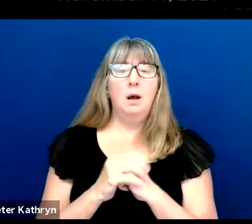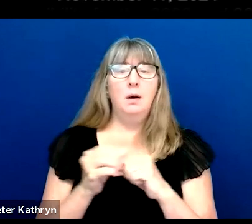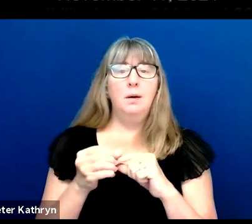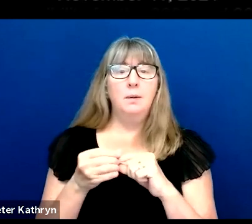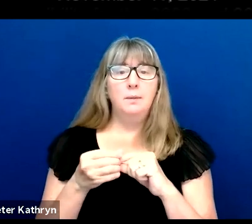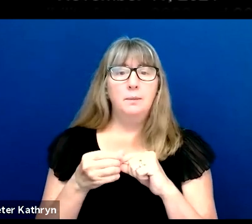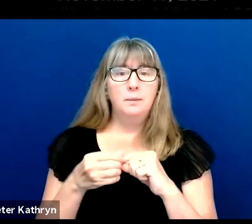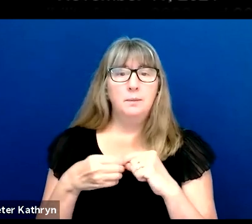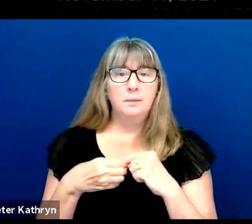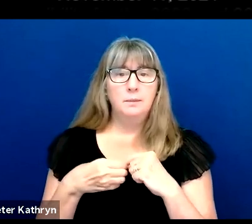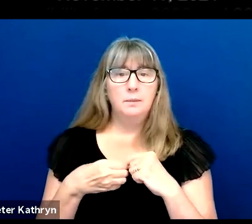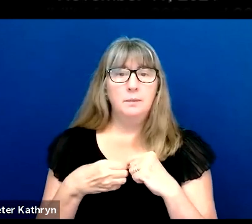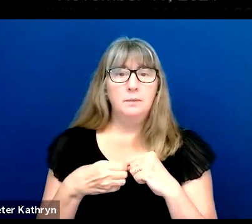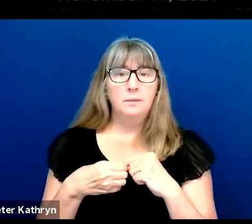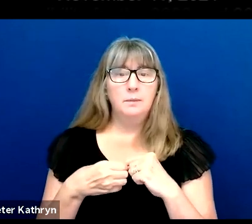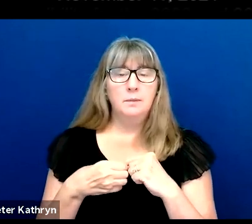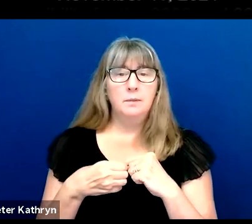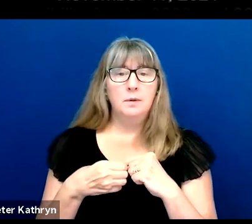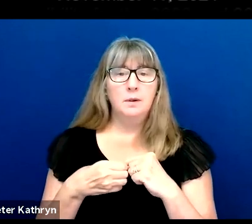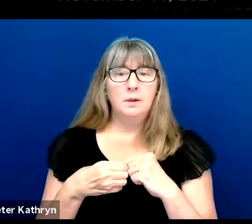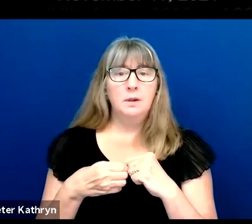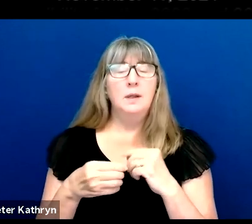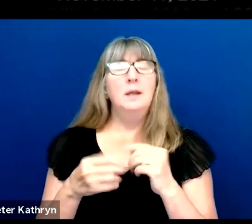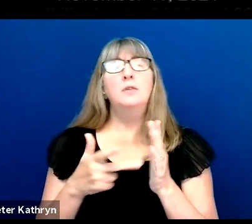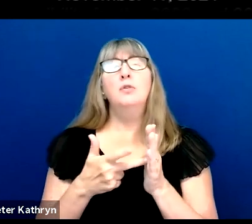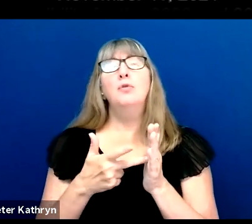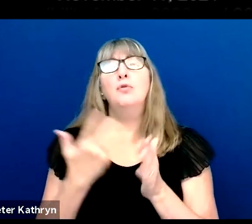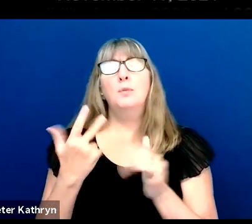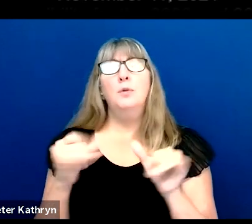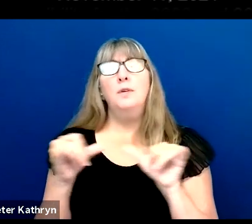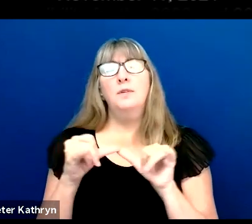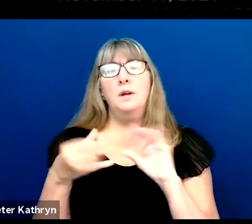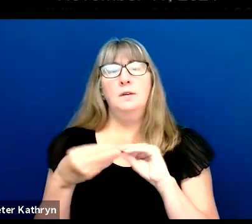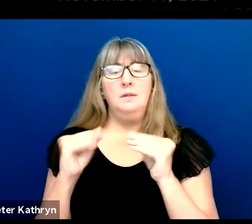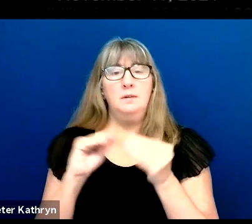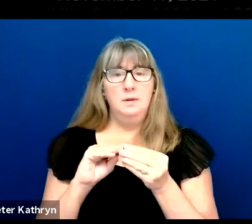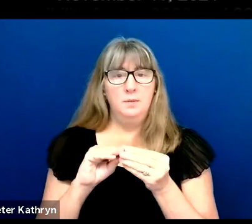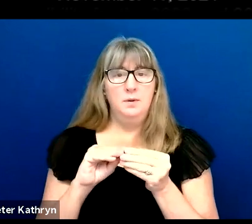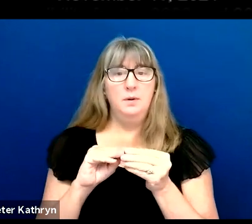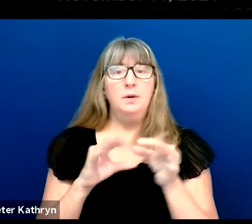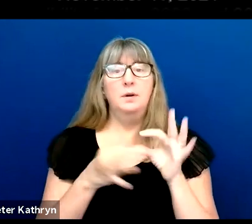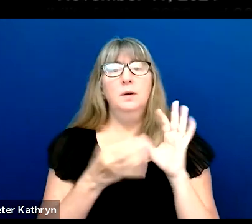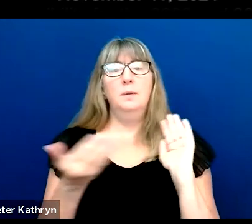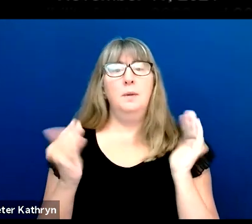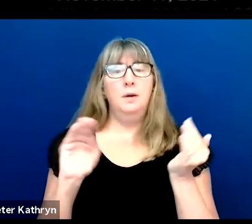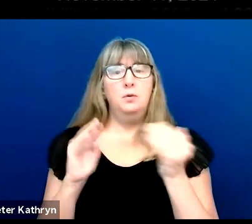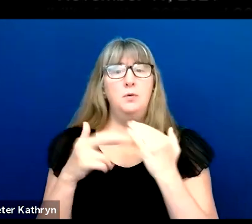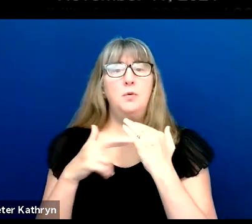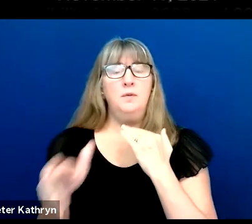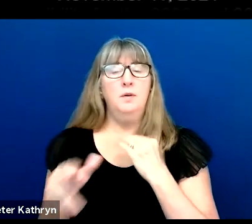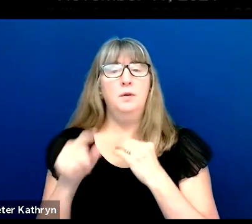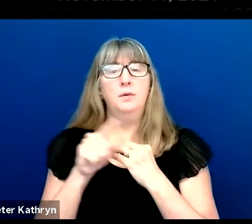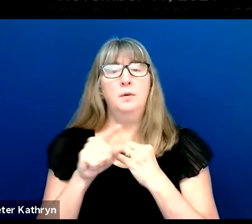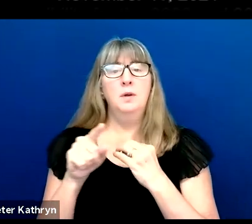almost tripled at the size of their population in relation to their referrals to